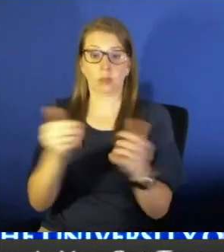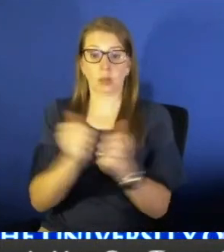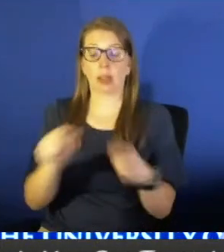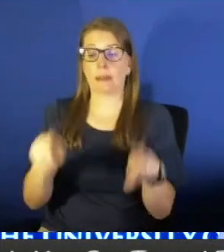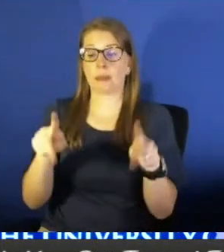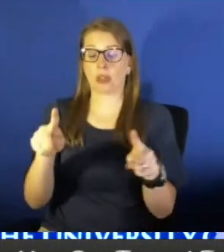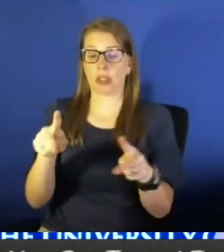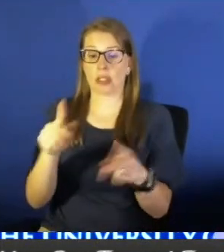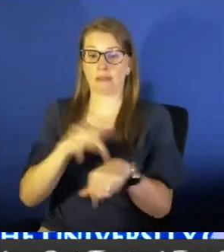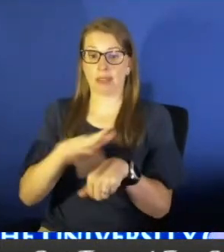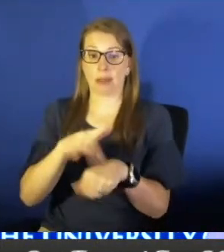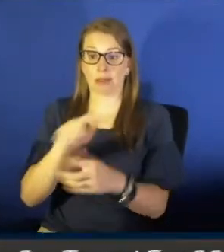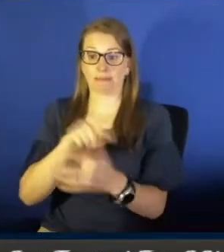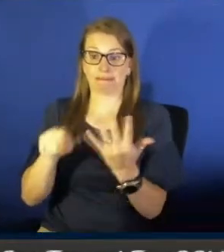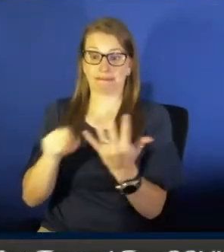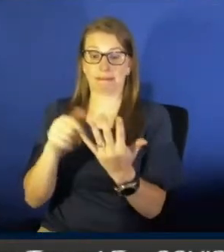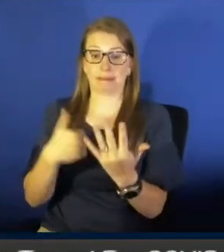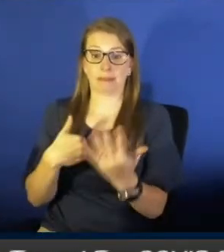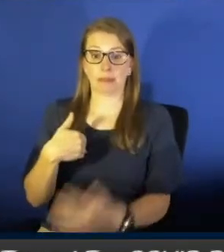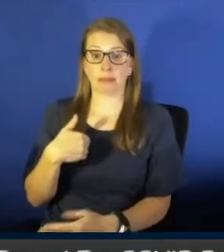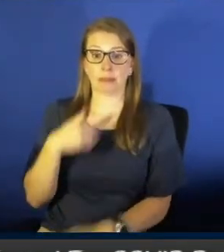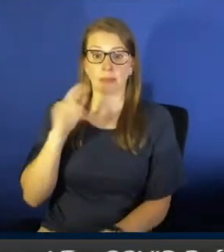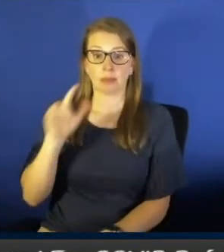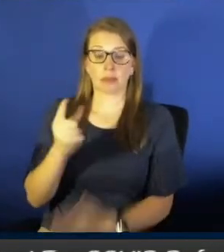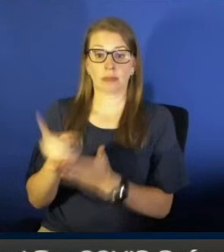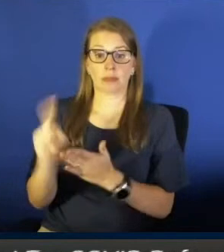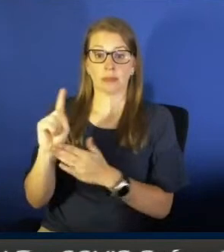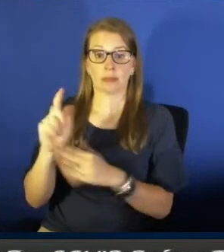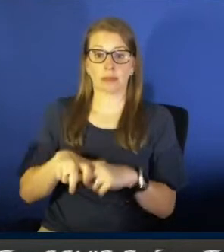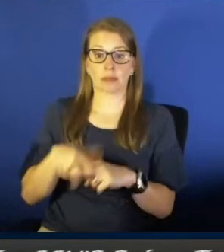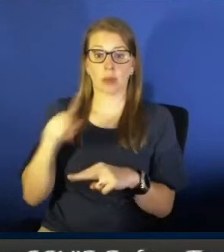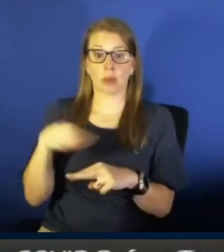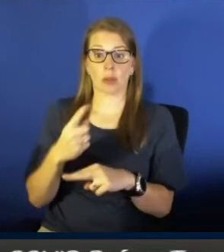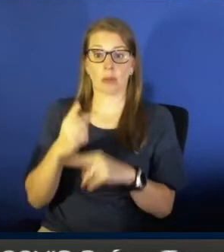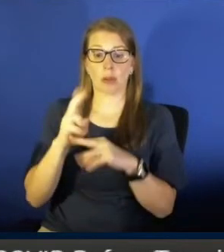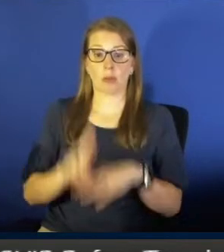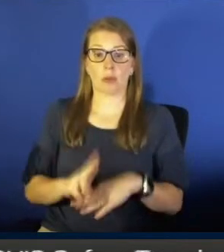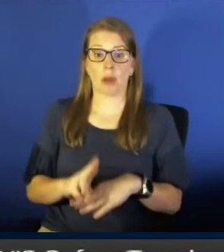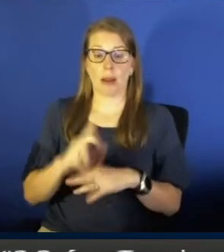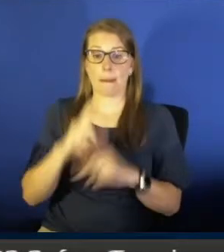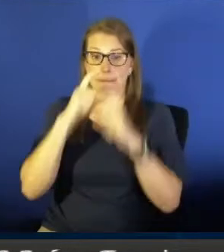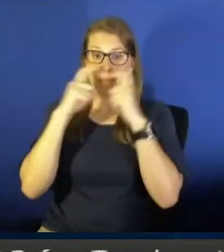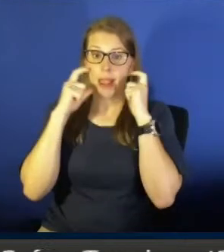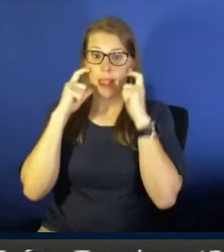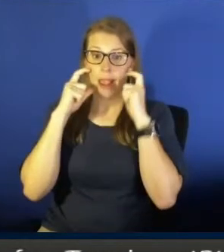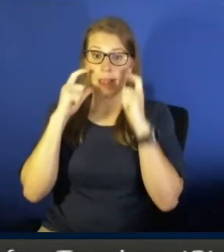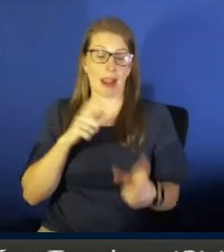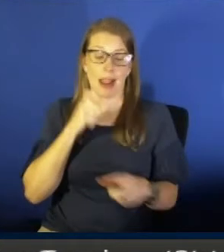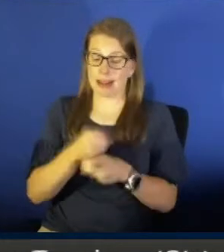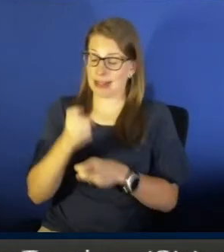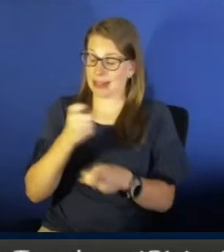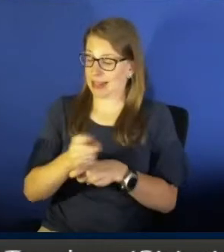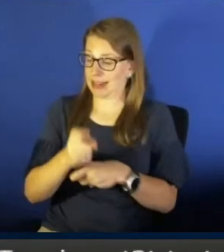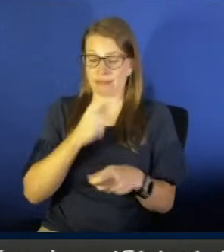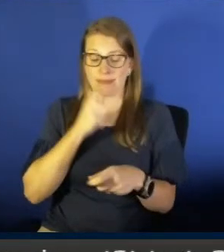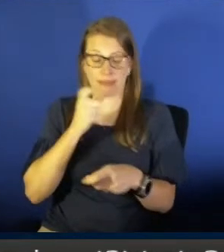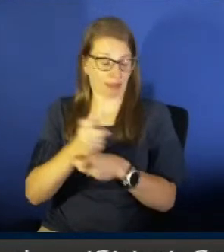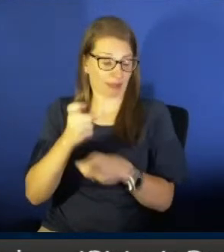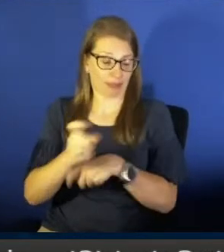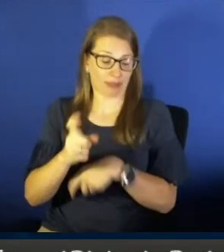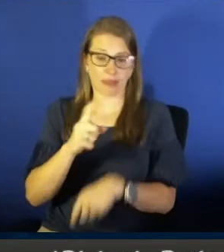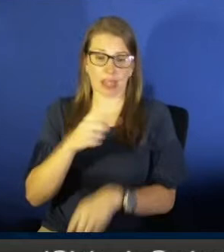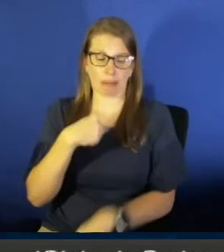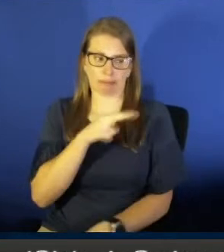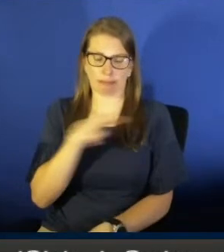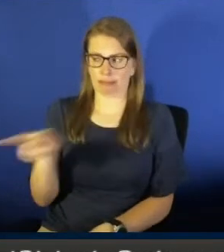have with this. I was on a plane last week. I was the only one on the plane with a mask on. No, seriously. I kid you not. Really? I go, do these people know something